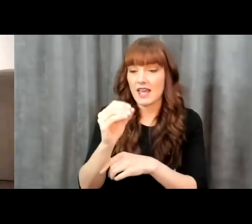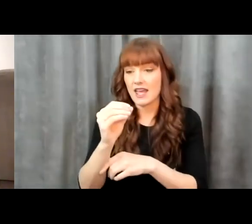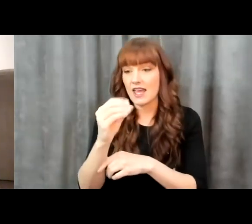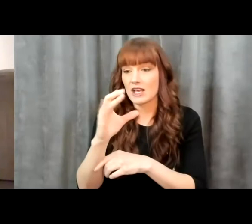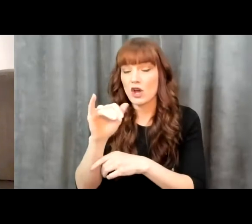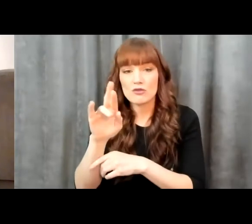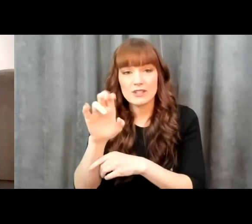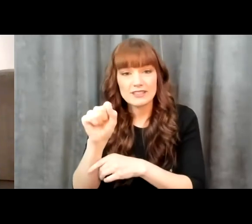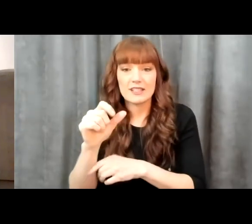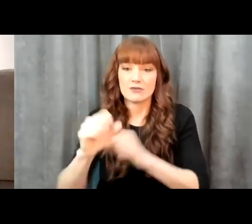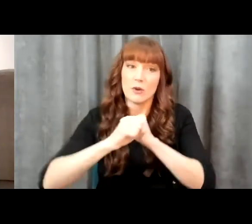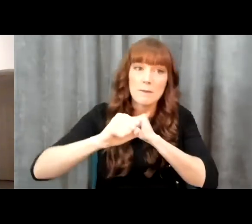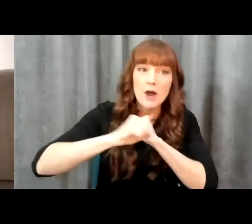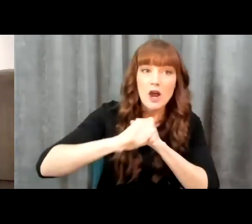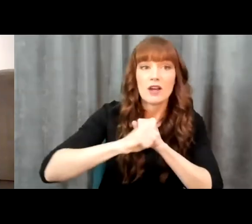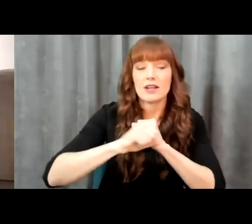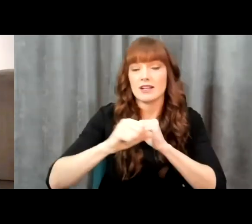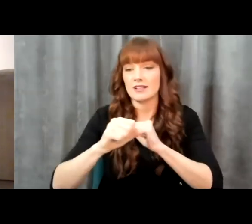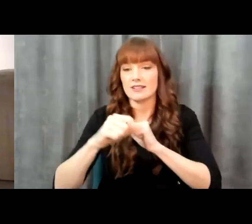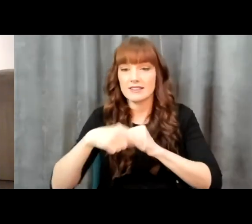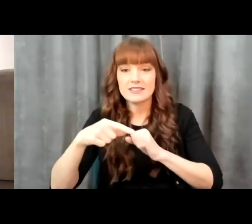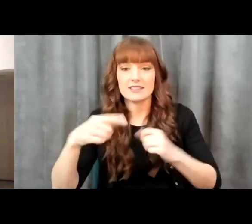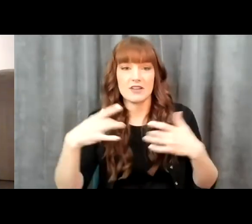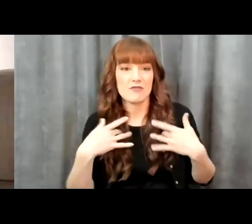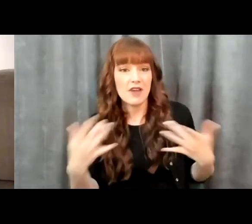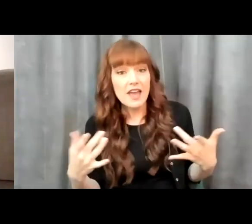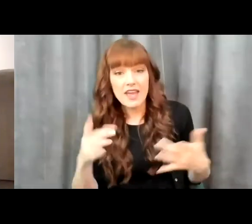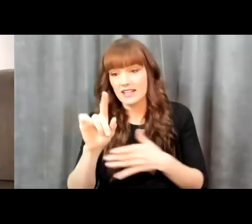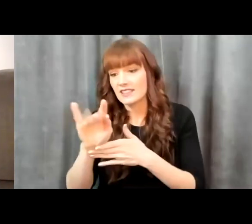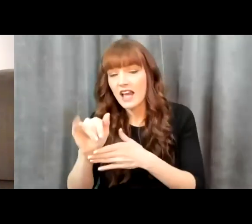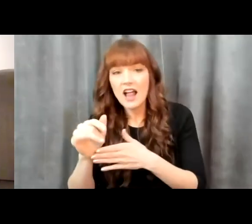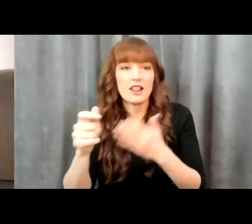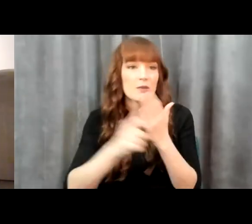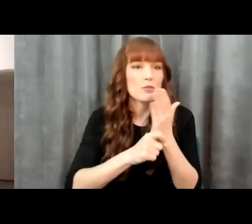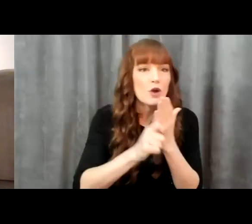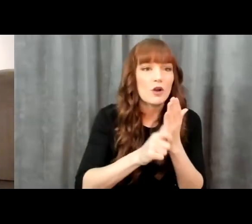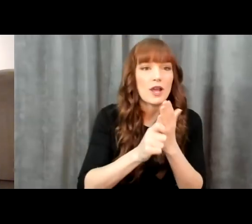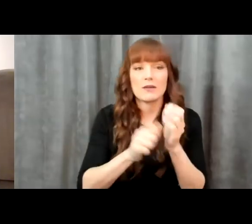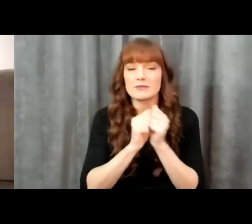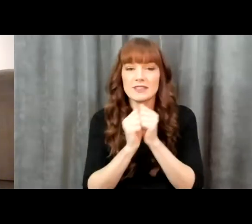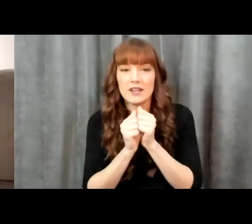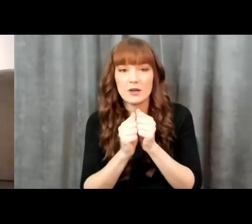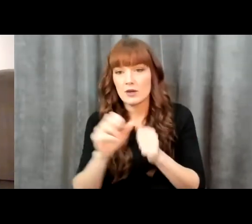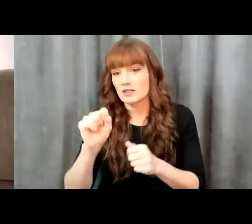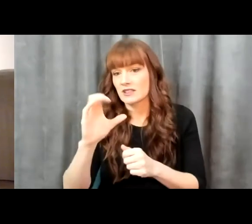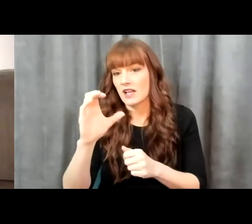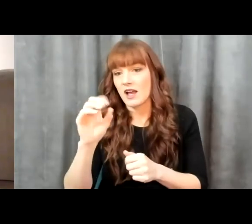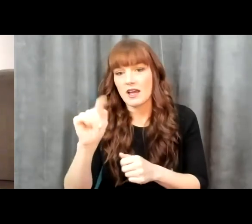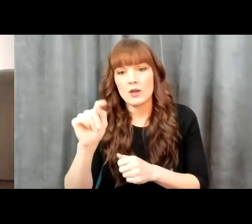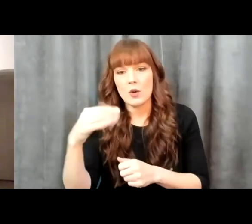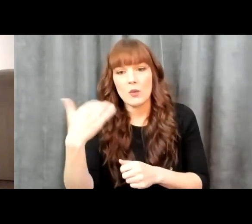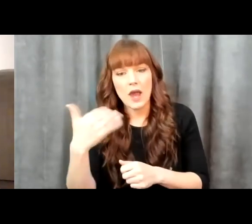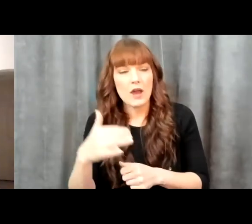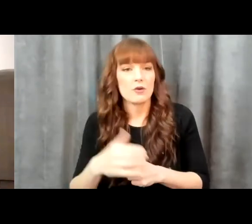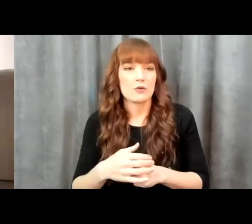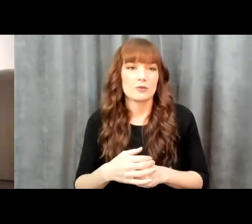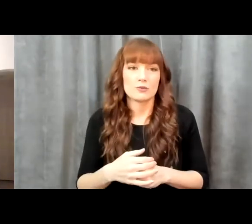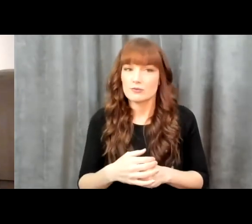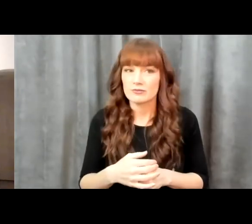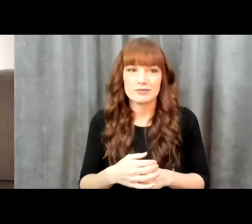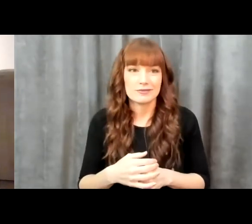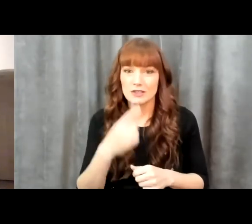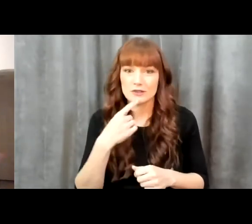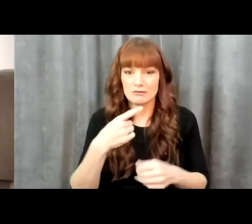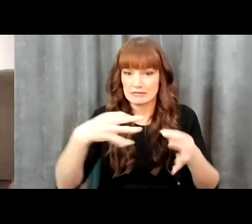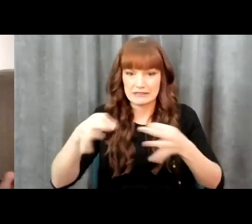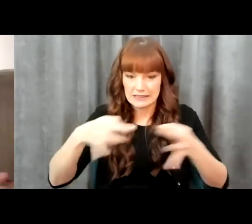and promoting this event, putting our program together, Danielle. And Scott, Scott, who gave us all